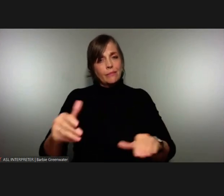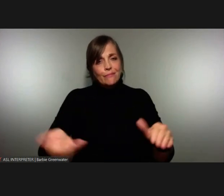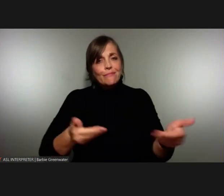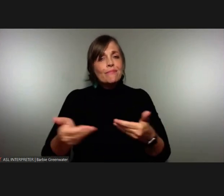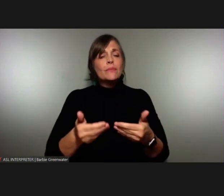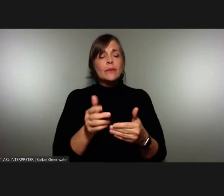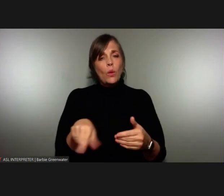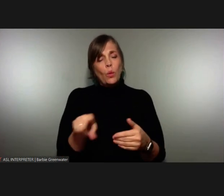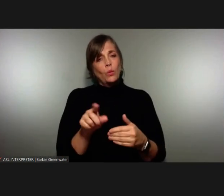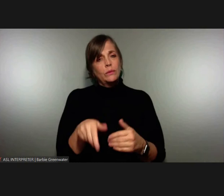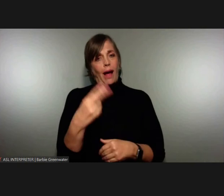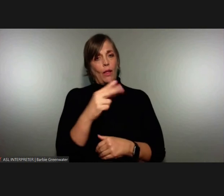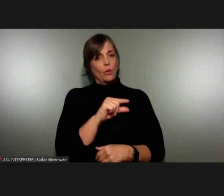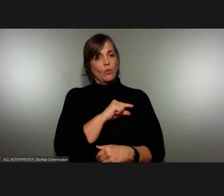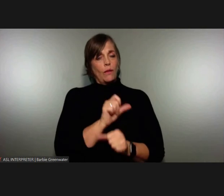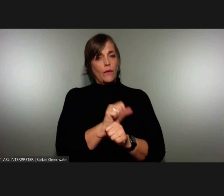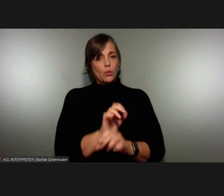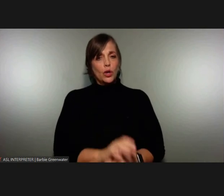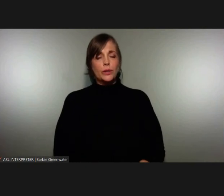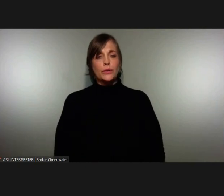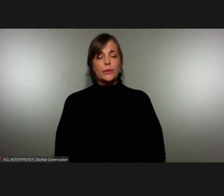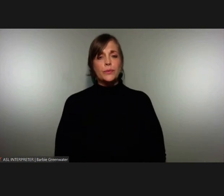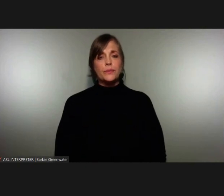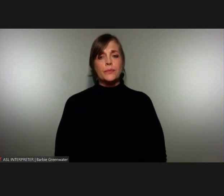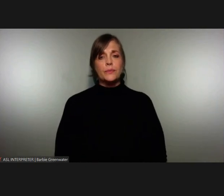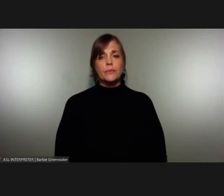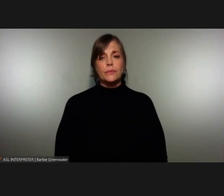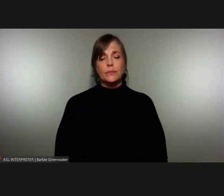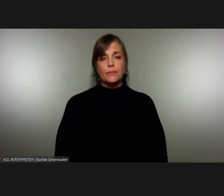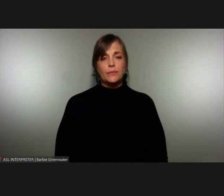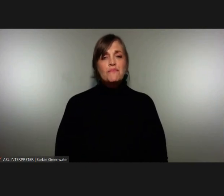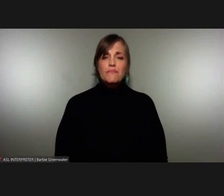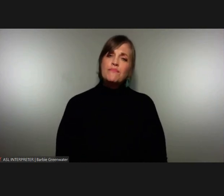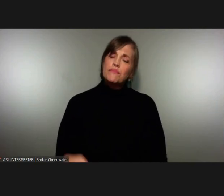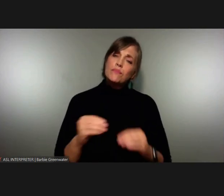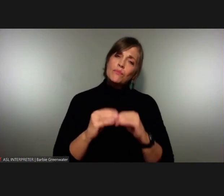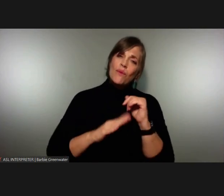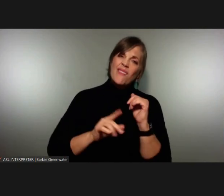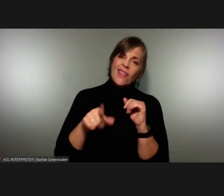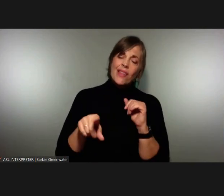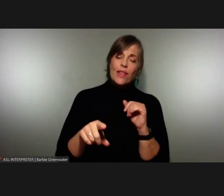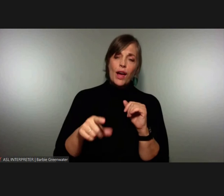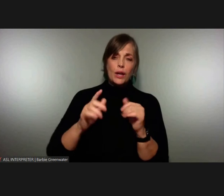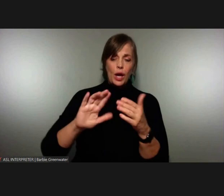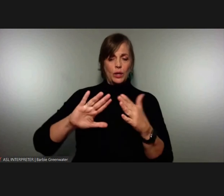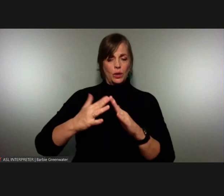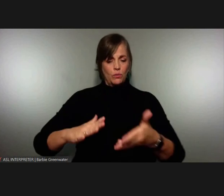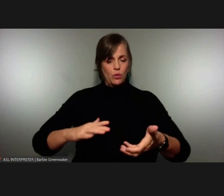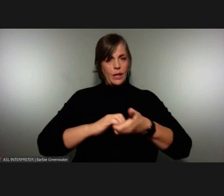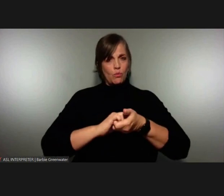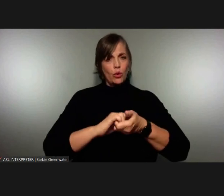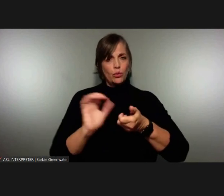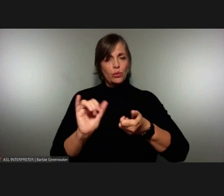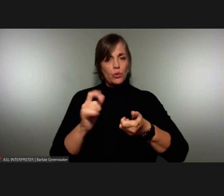it's so much more than that. Transit systems also serve as a community partner, and TARTA has done just that this past year.